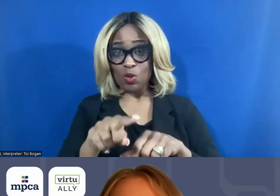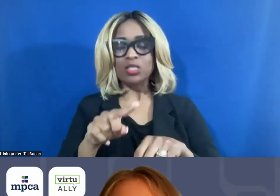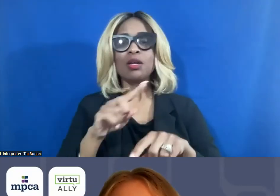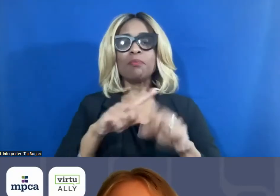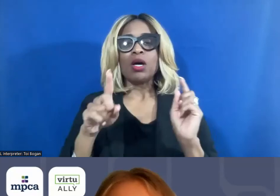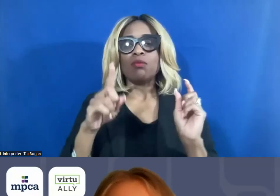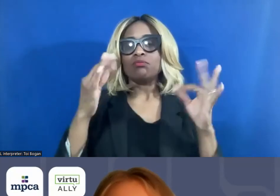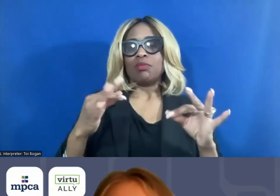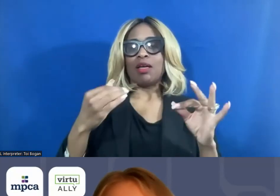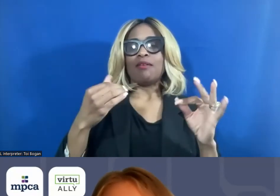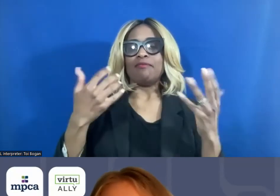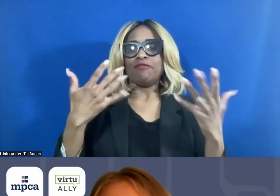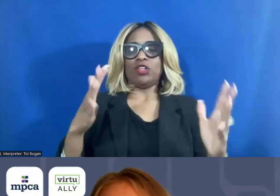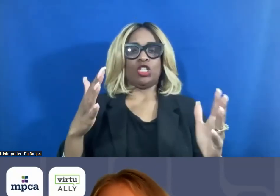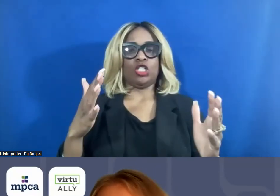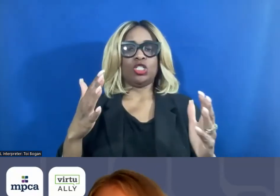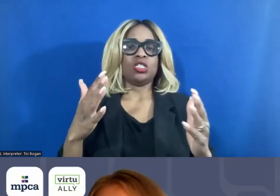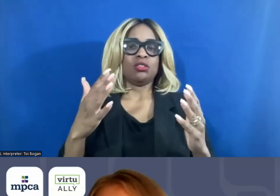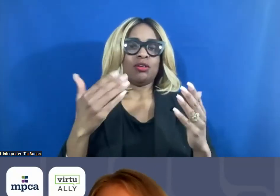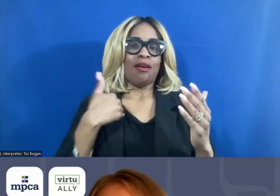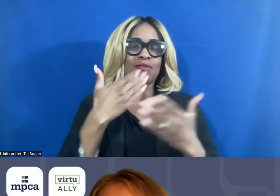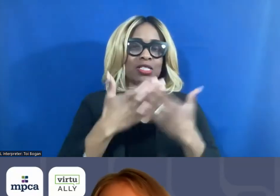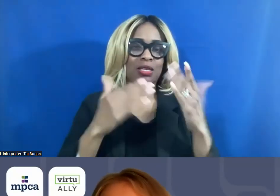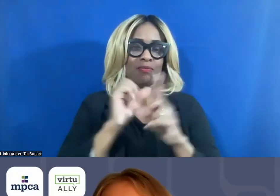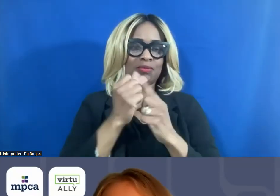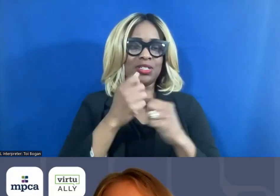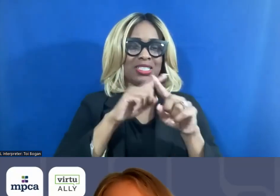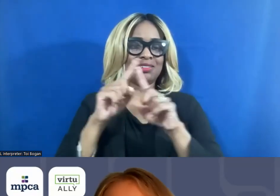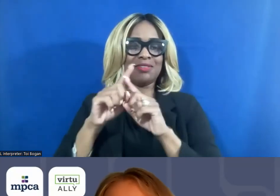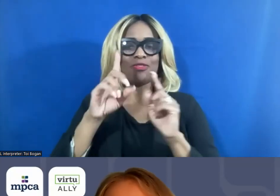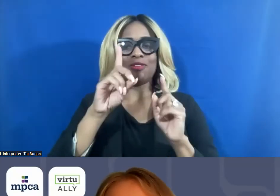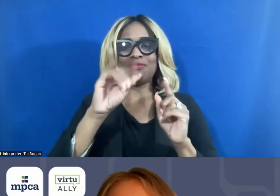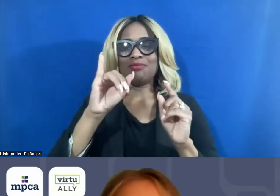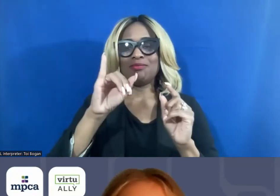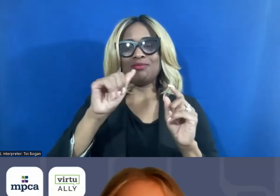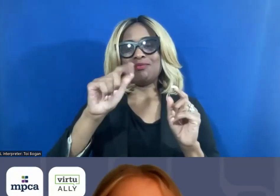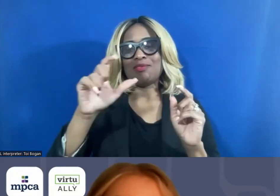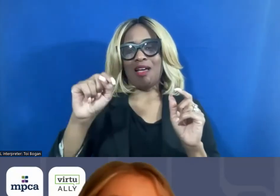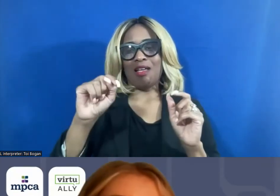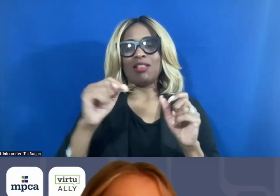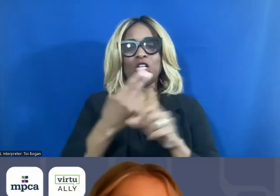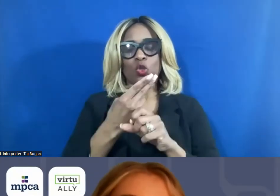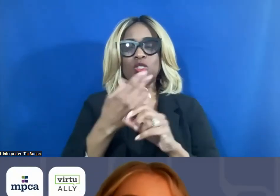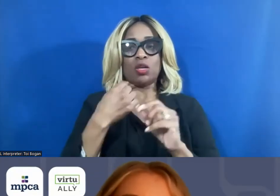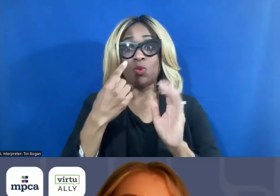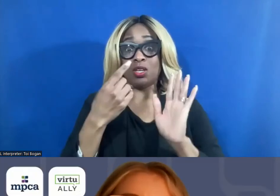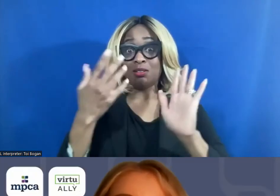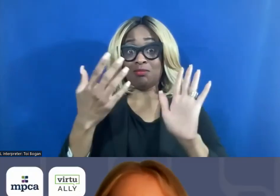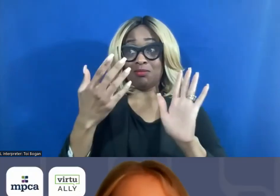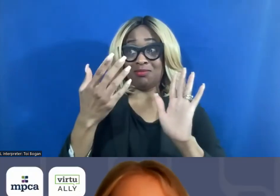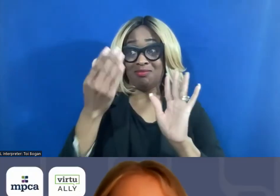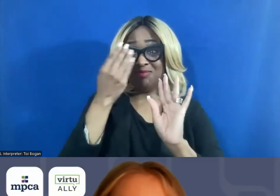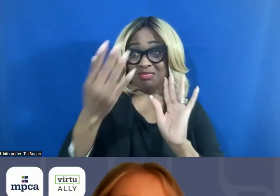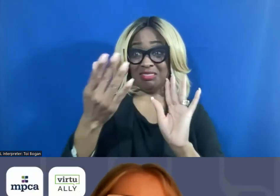We definitely have seen scenarios where there's been different dialects used, and we do lift that up to any of our vendors we work with on if they